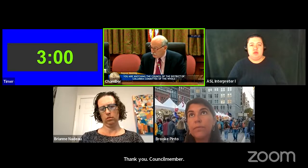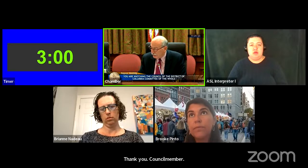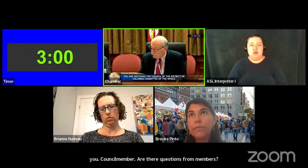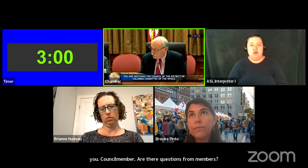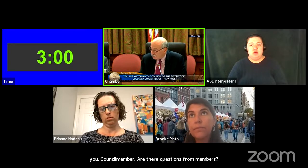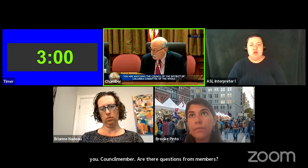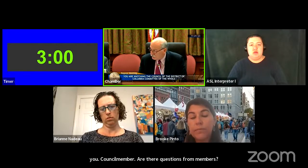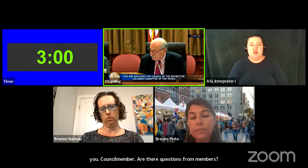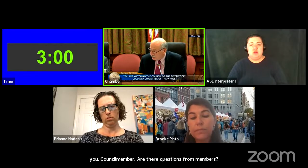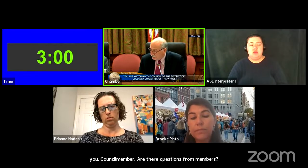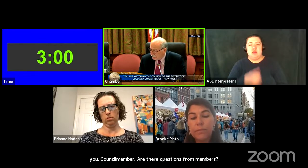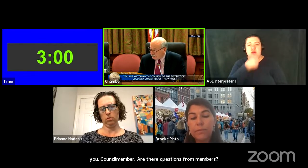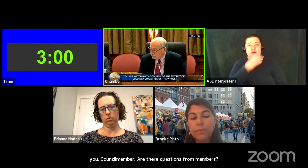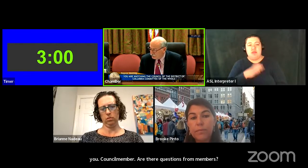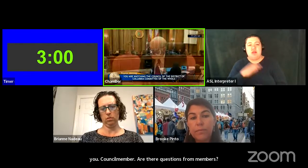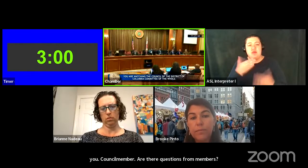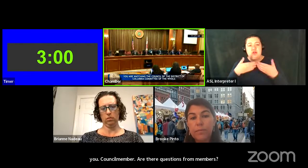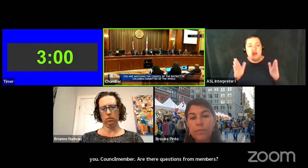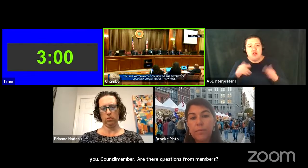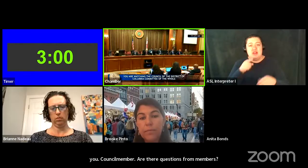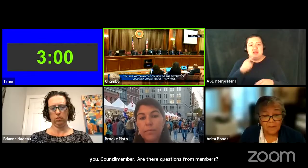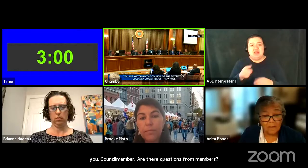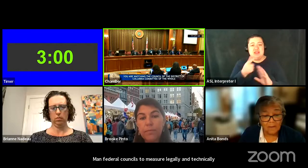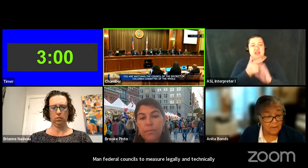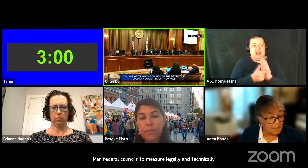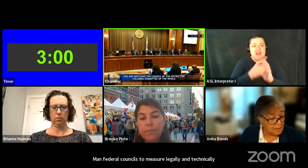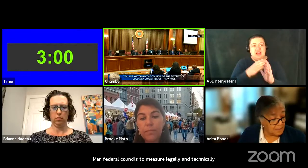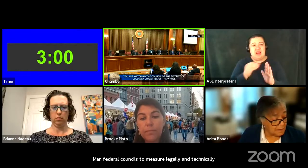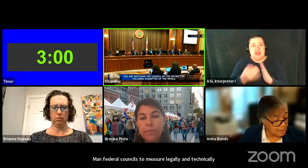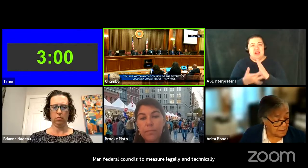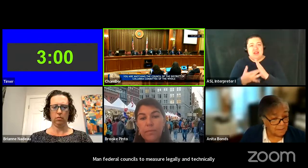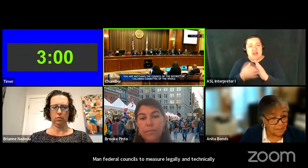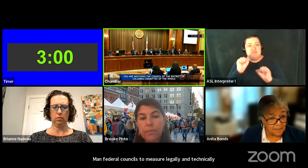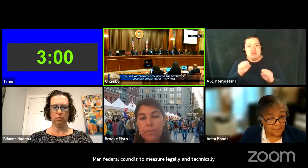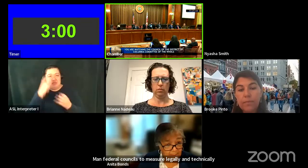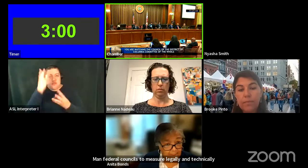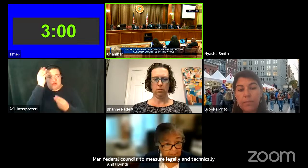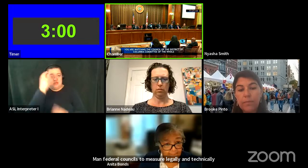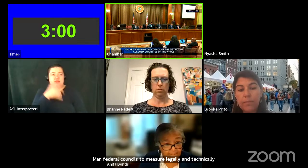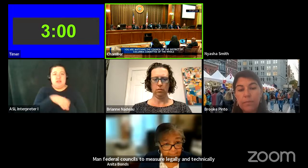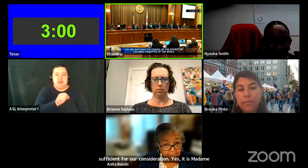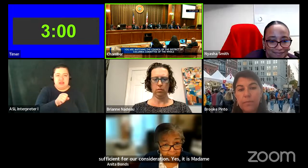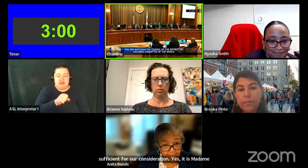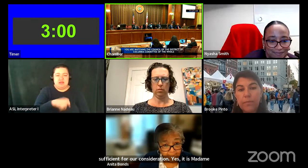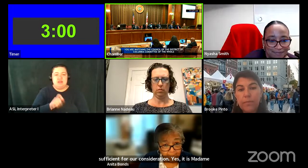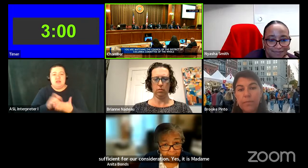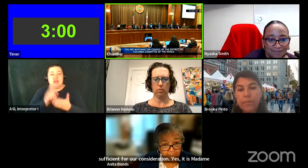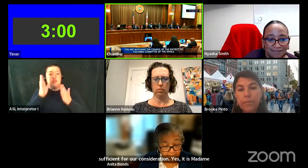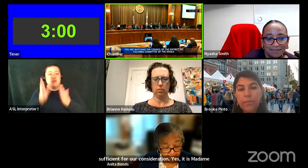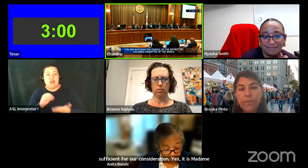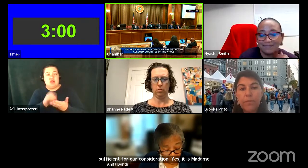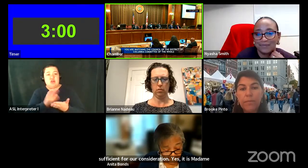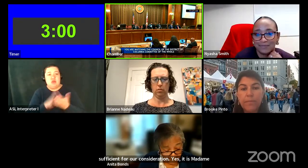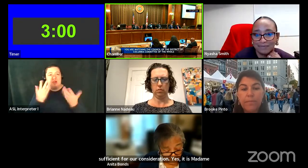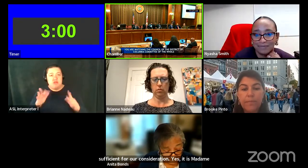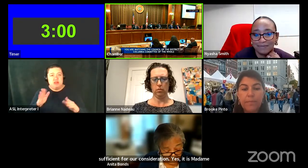Madam General Counsel, is the measure legally and technically sufficient for our consideration? Yes, it is. Madam Secretary, is the record